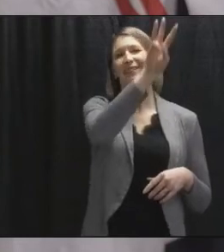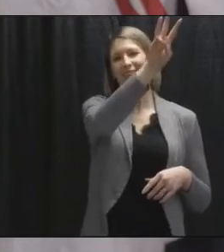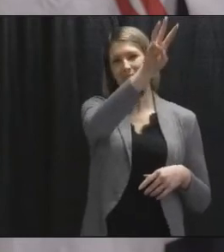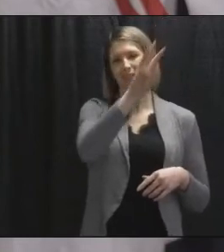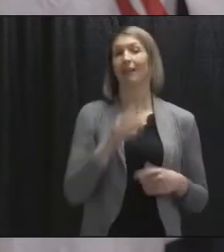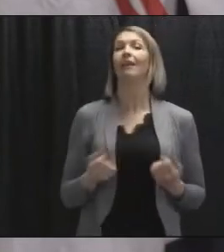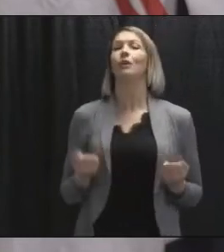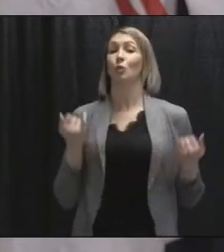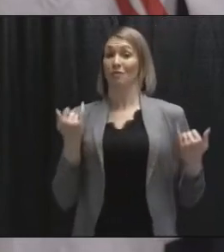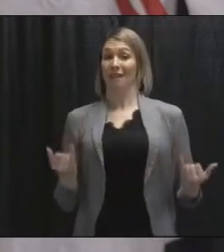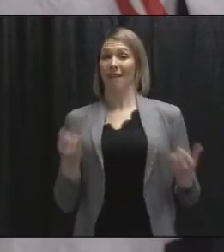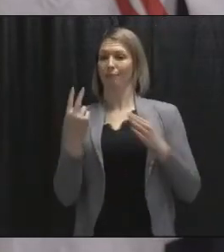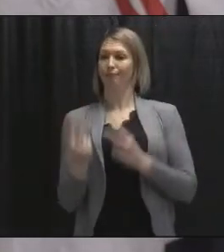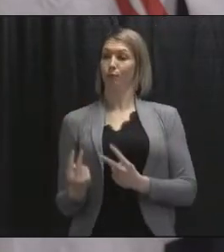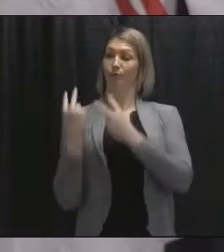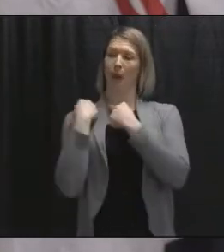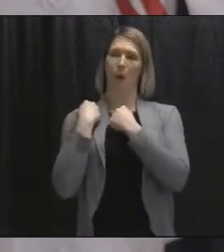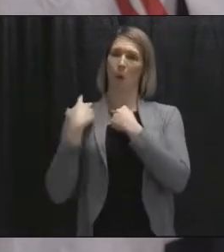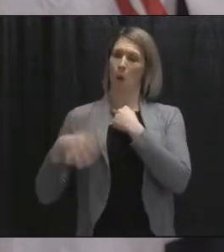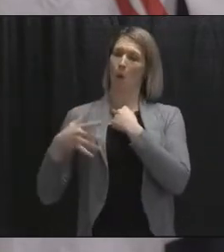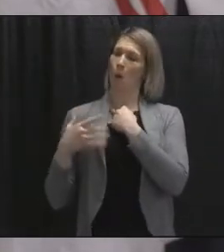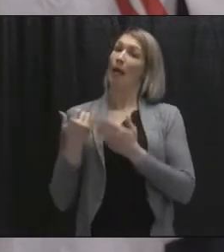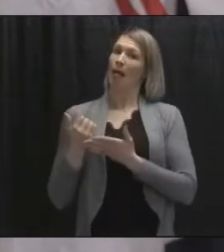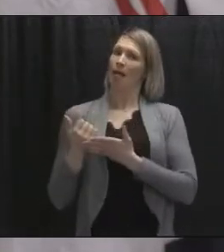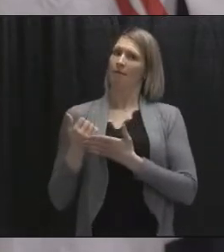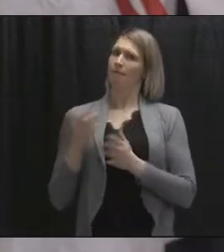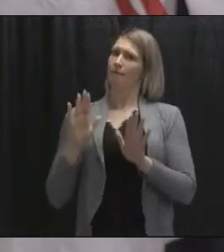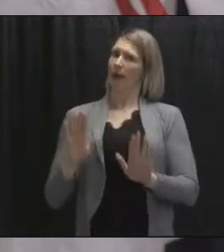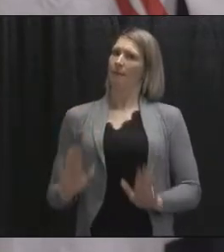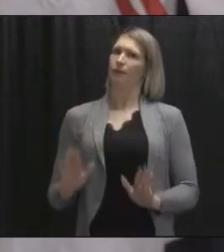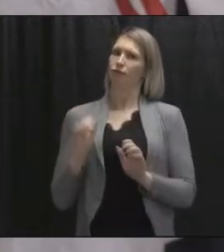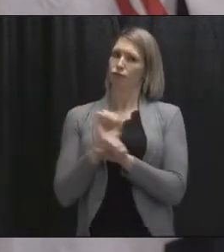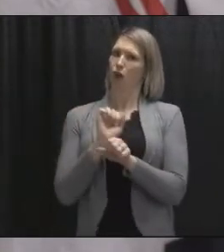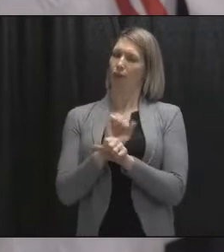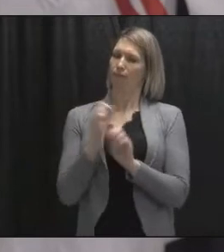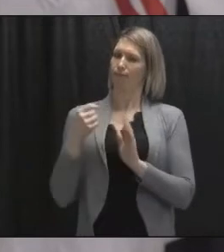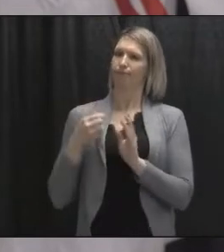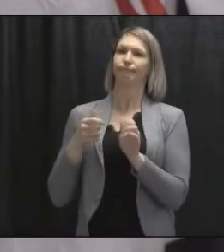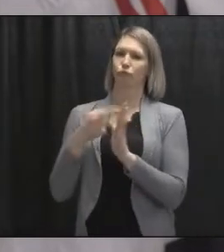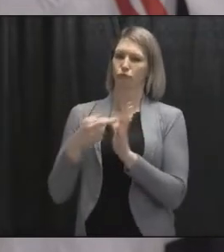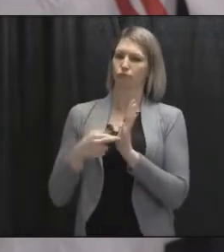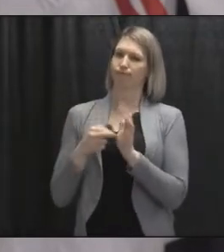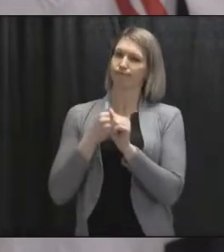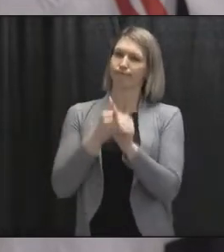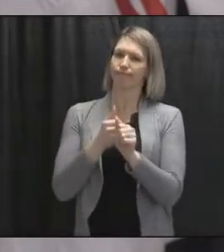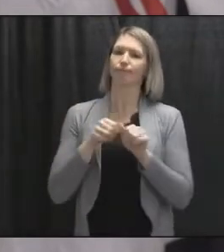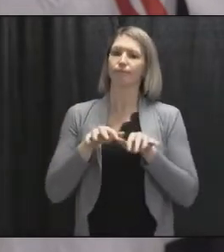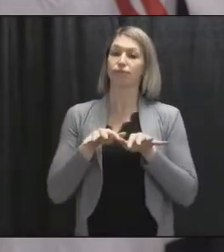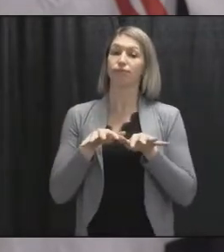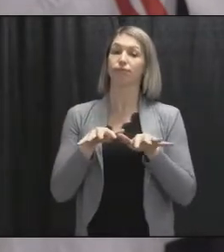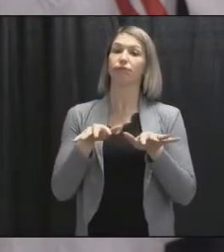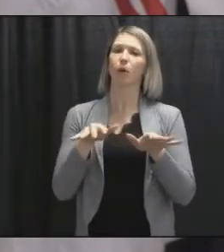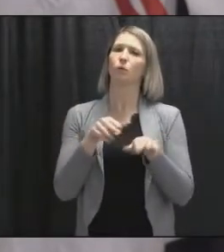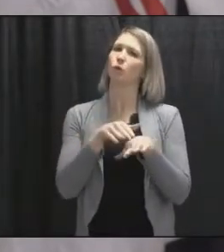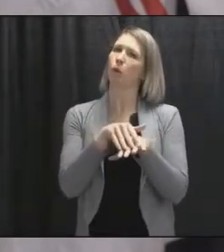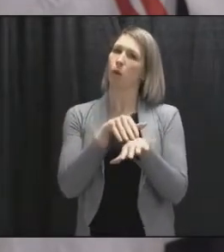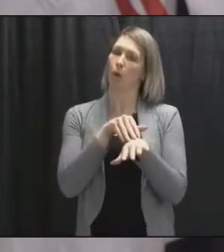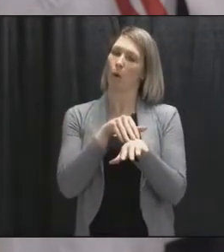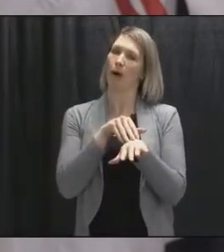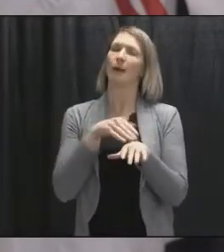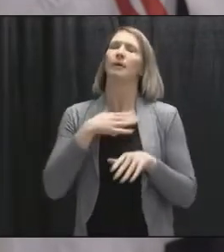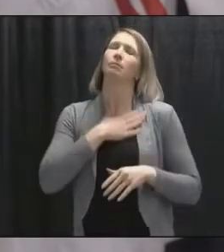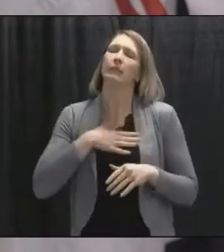spread of COVID-19 in our province, but we need to keep this momentum going. Please continue to do your part. Stay home as much as possible.